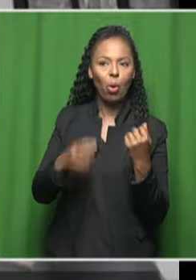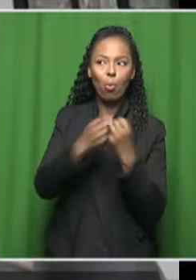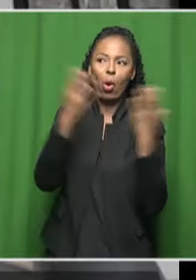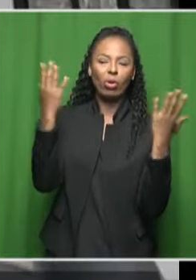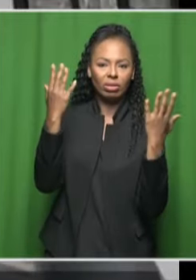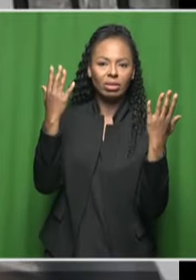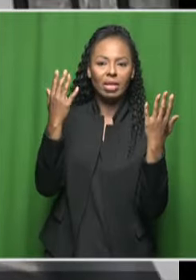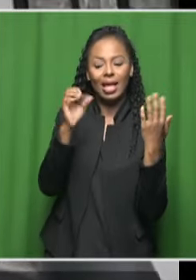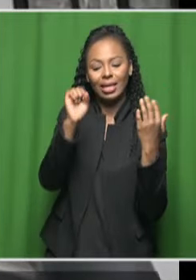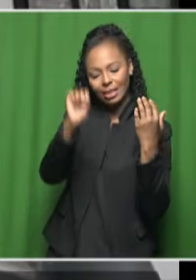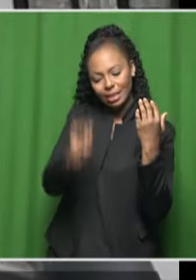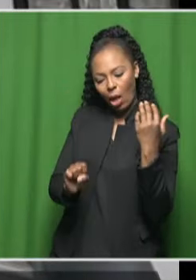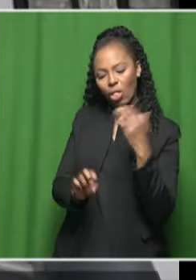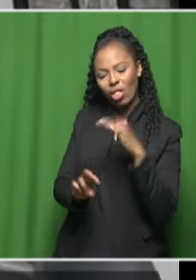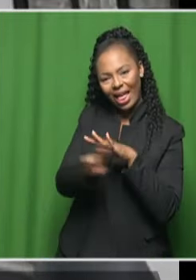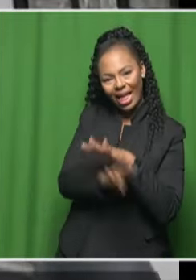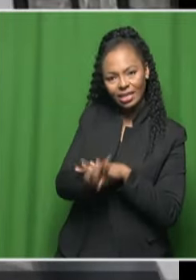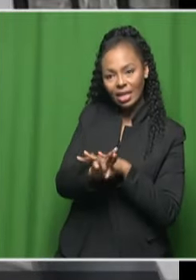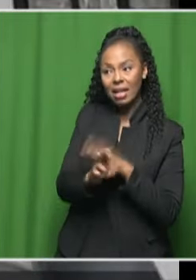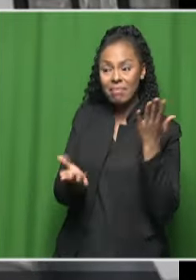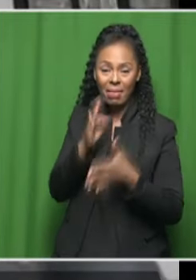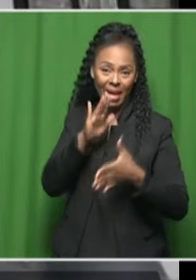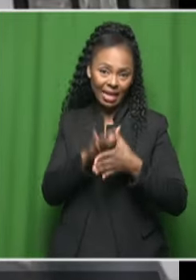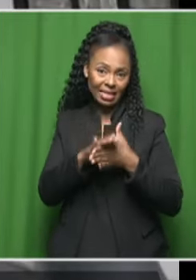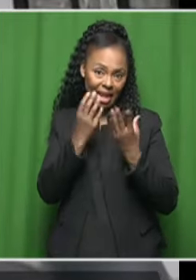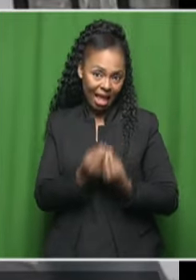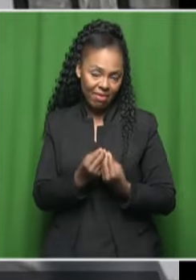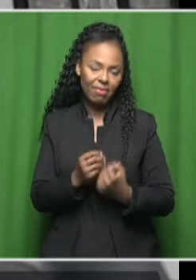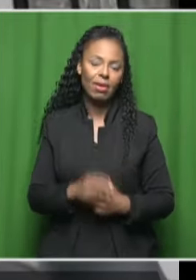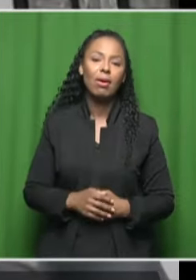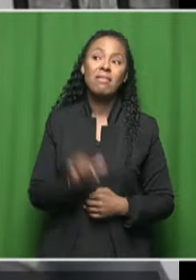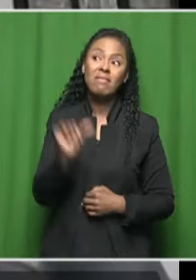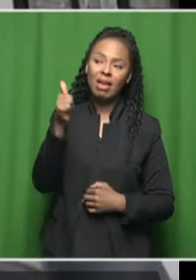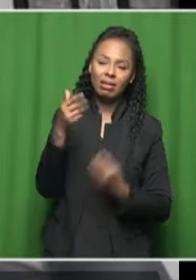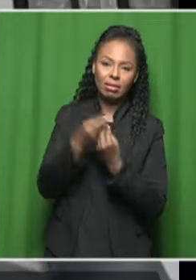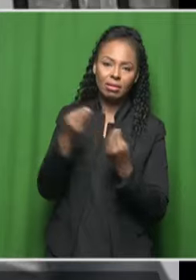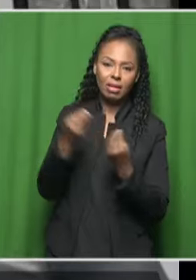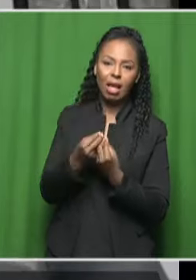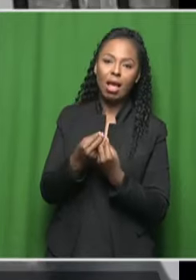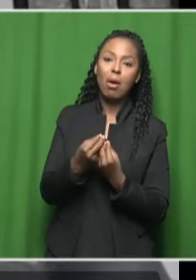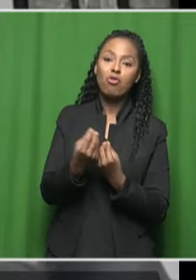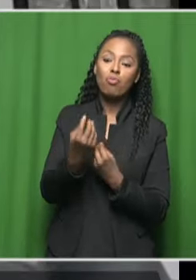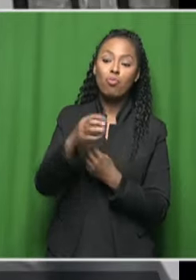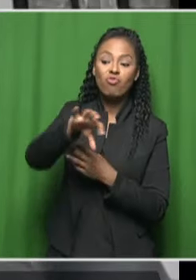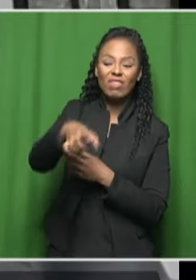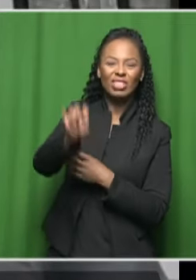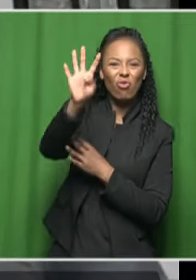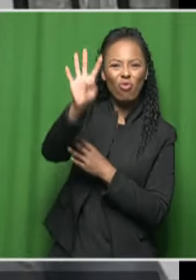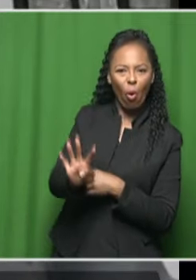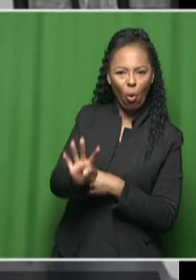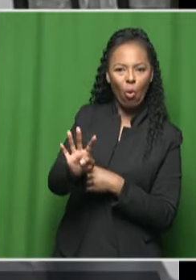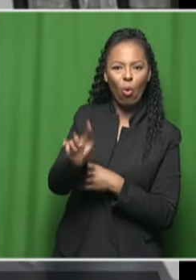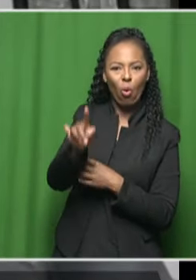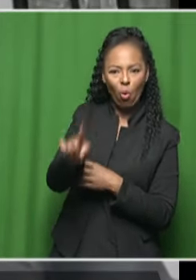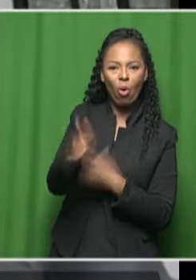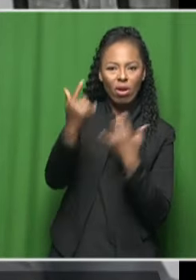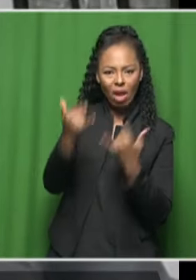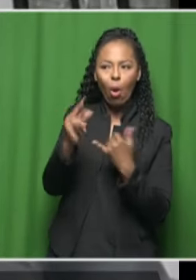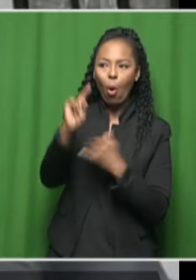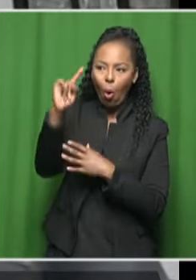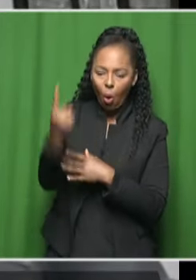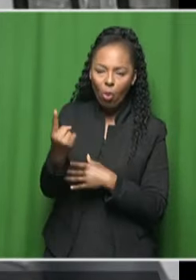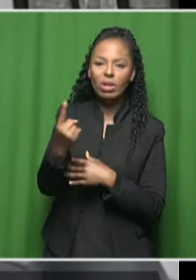maybe for the region, for a reason. First is that the whole four provinces in the south only contribute with